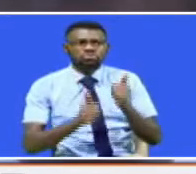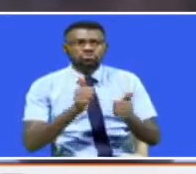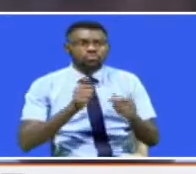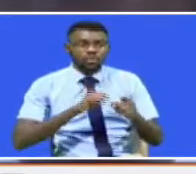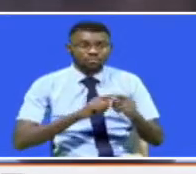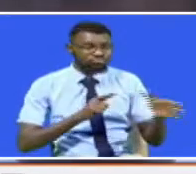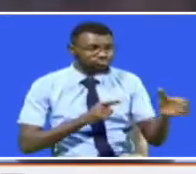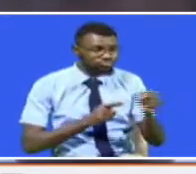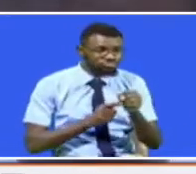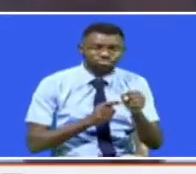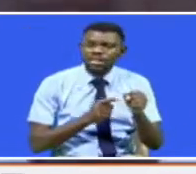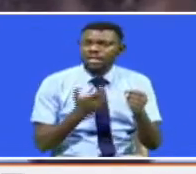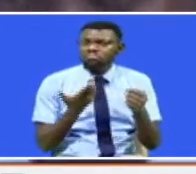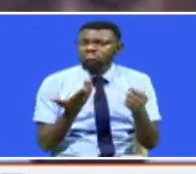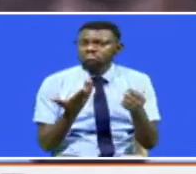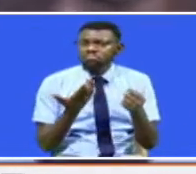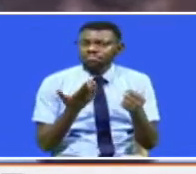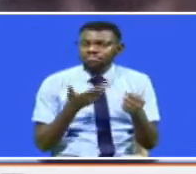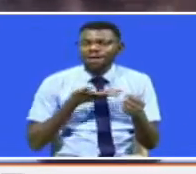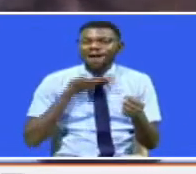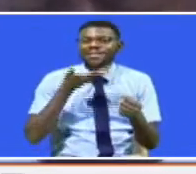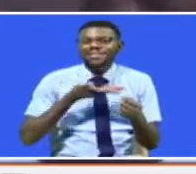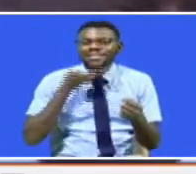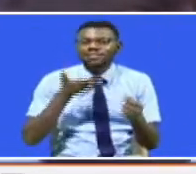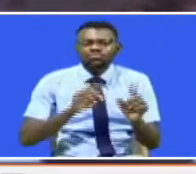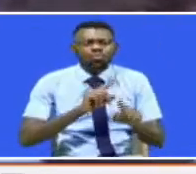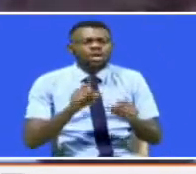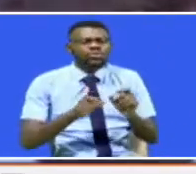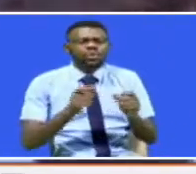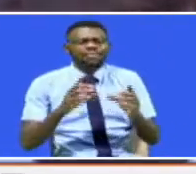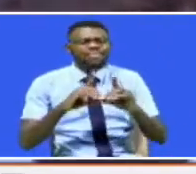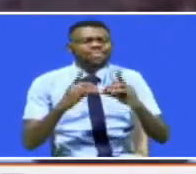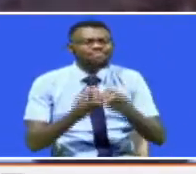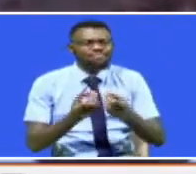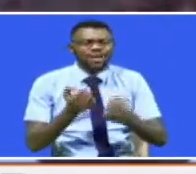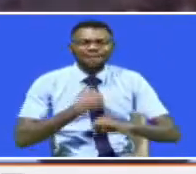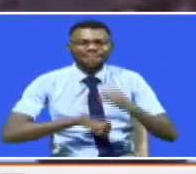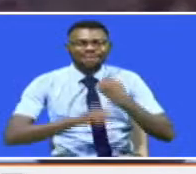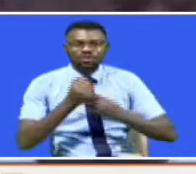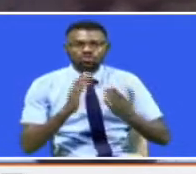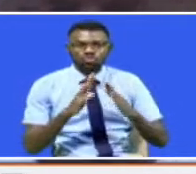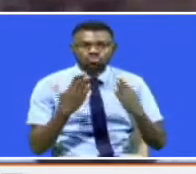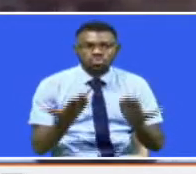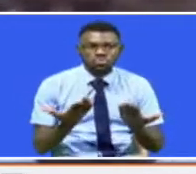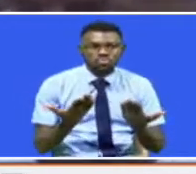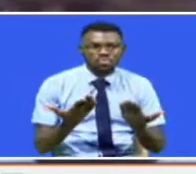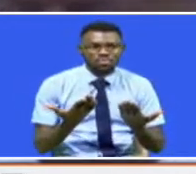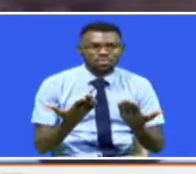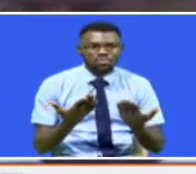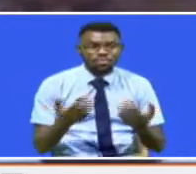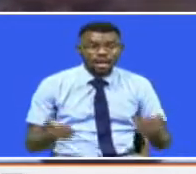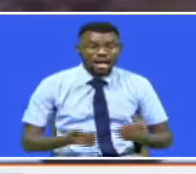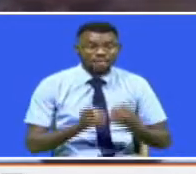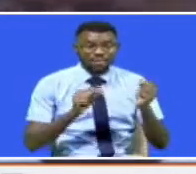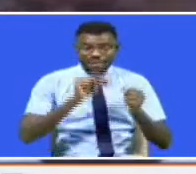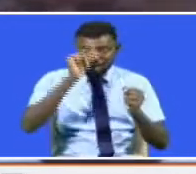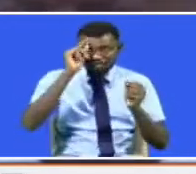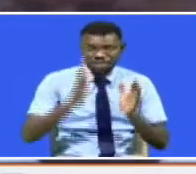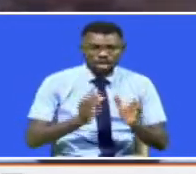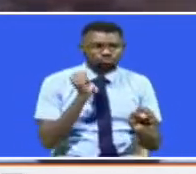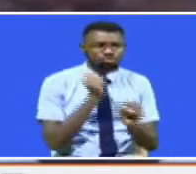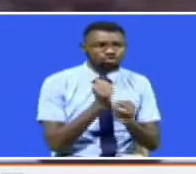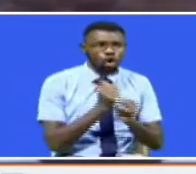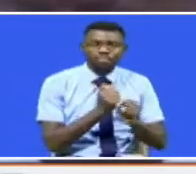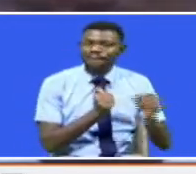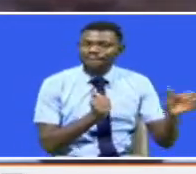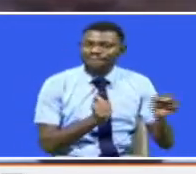wakatujibu hiyo maswali, na what the department is also doing. Na tumesema ya kwamba watu wakipewa kazi na governor, kwa sababu governor na through